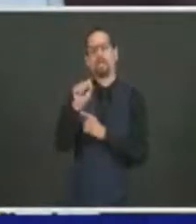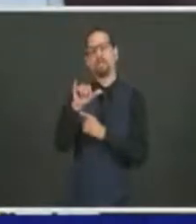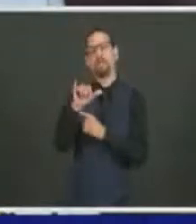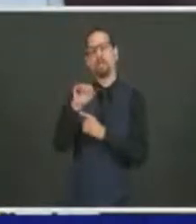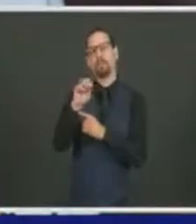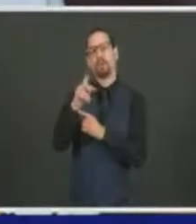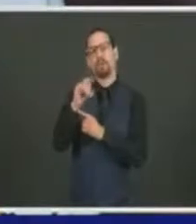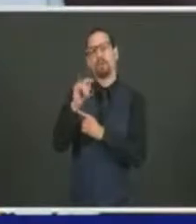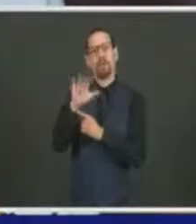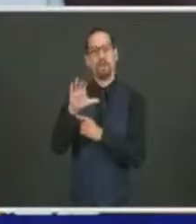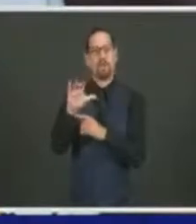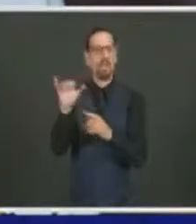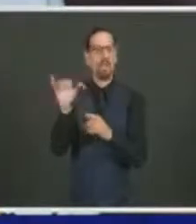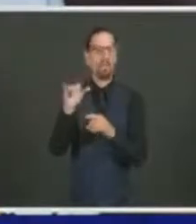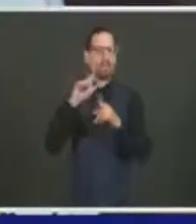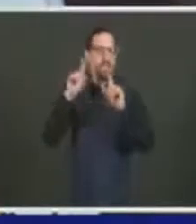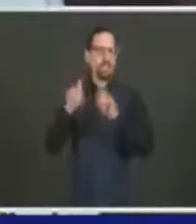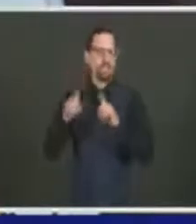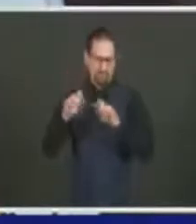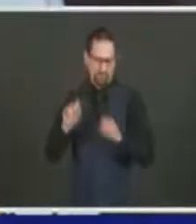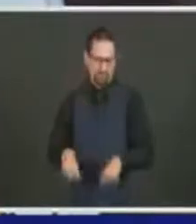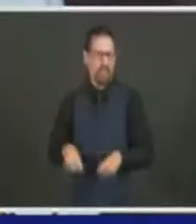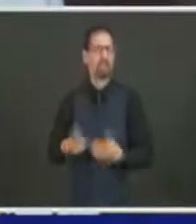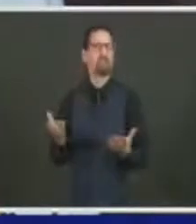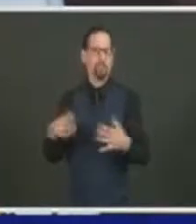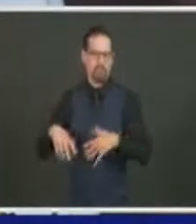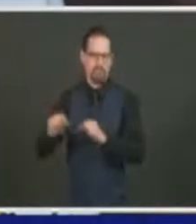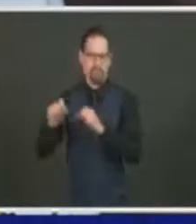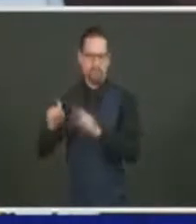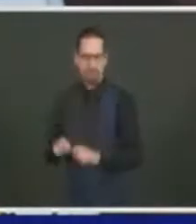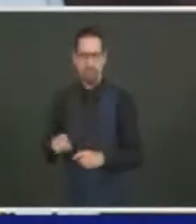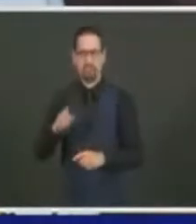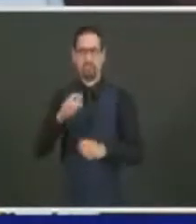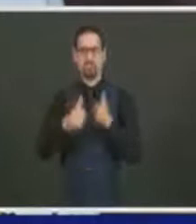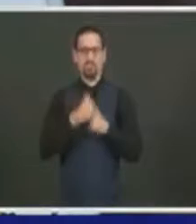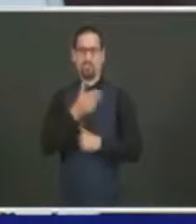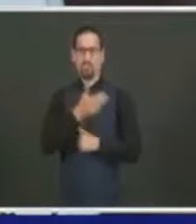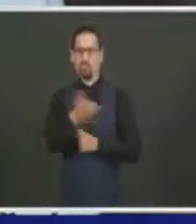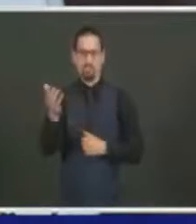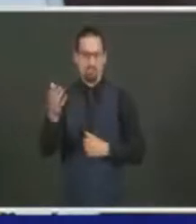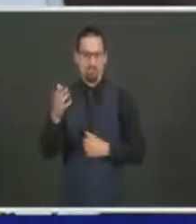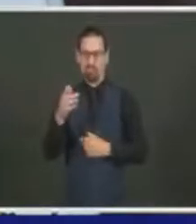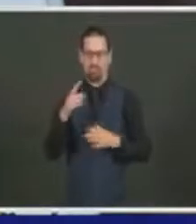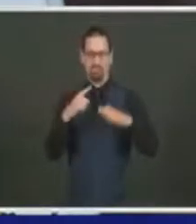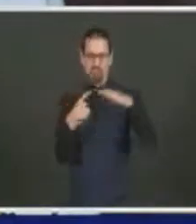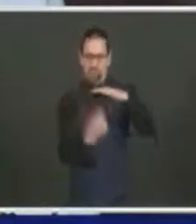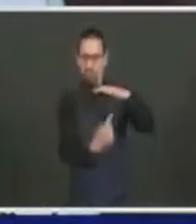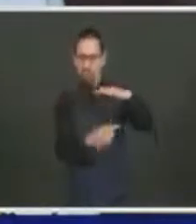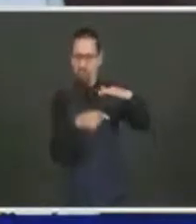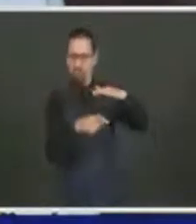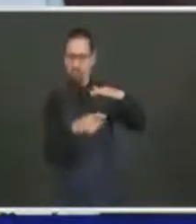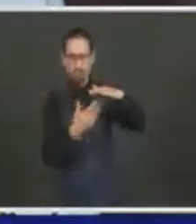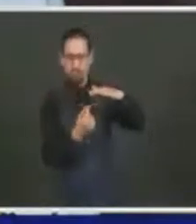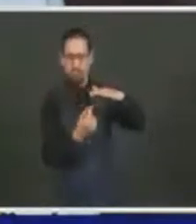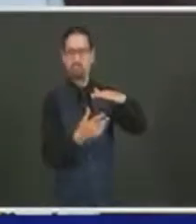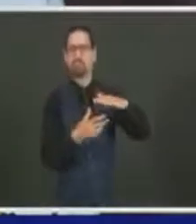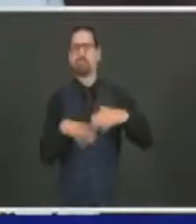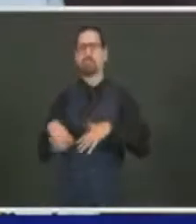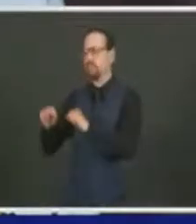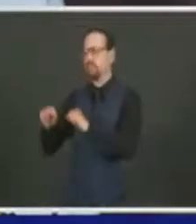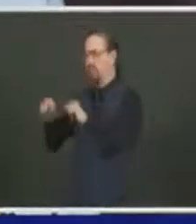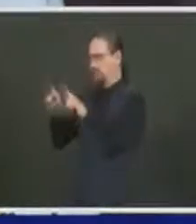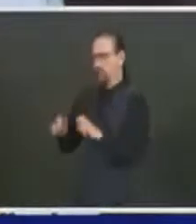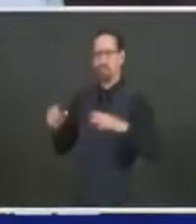portal.ri.gov. But for most people, that effort of quarantining, staying local, staying near